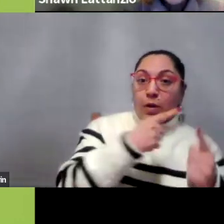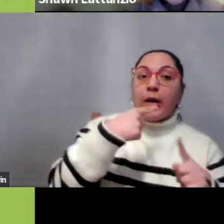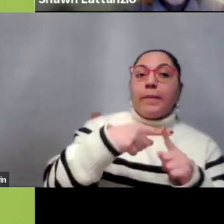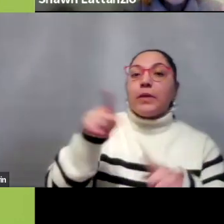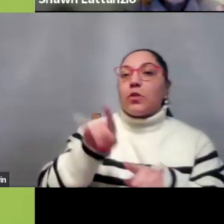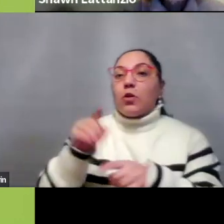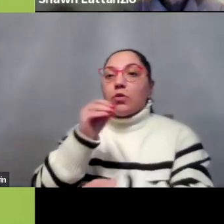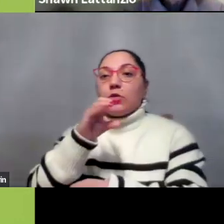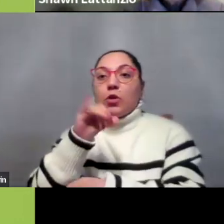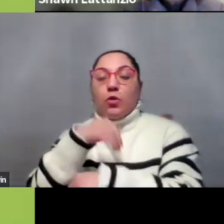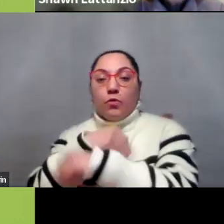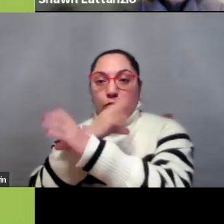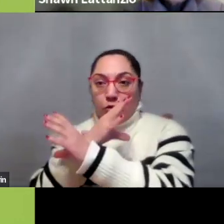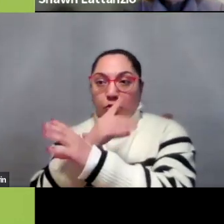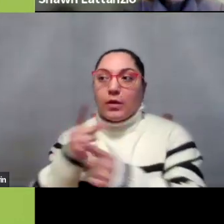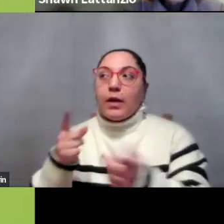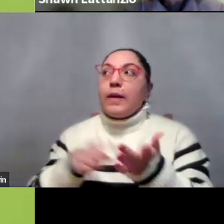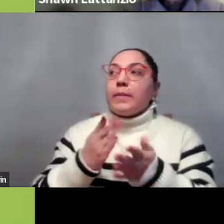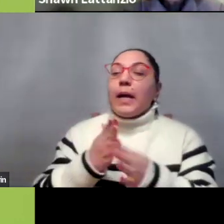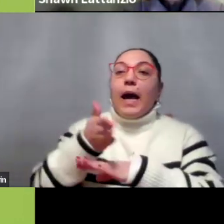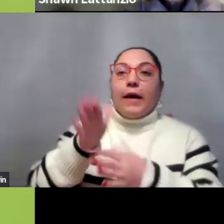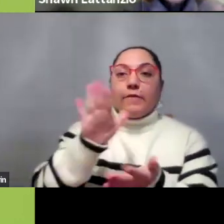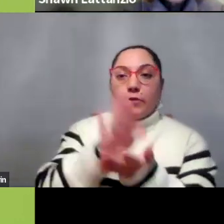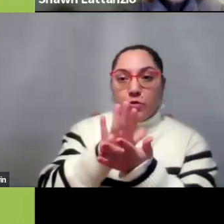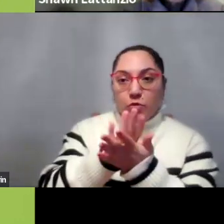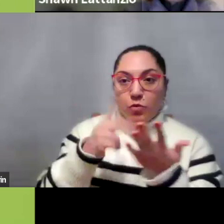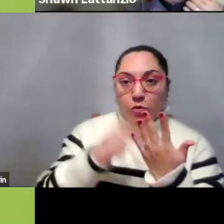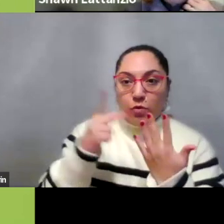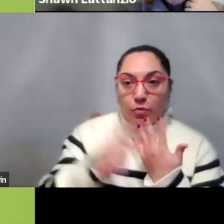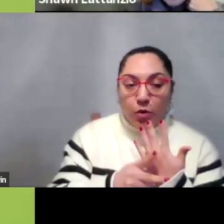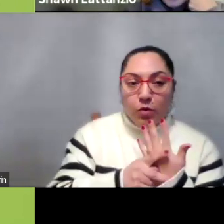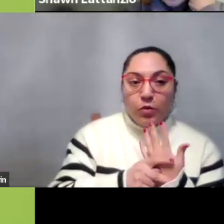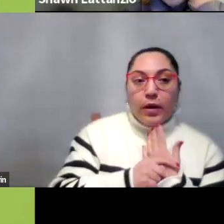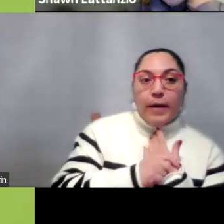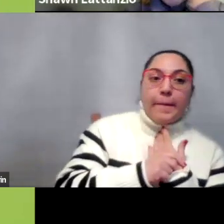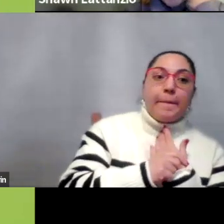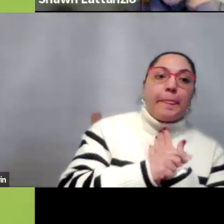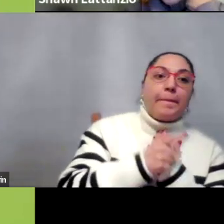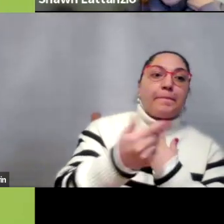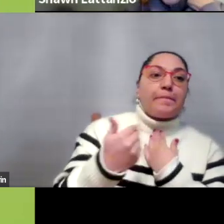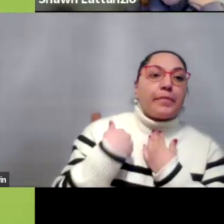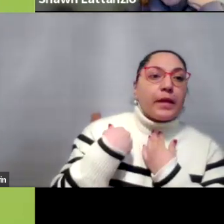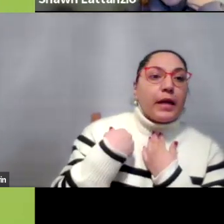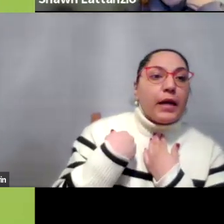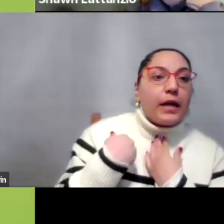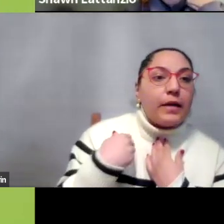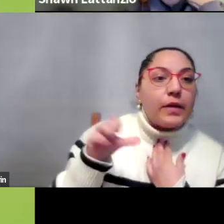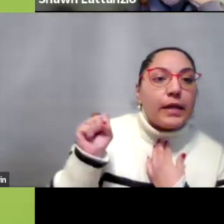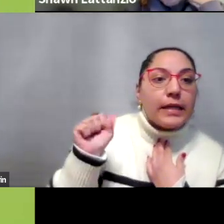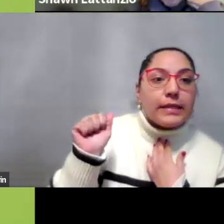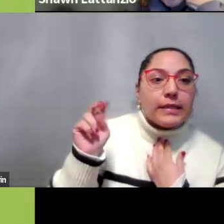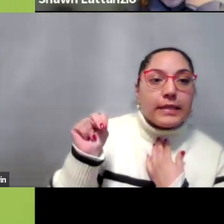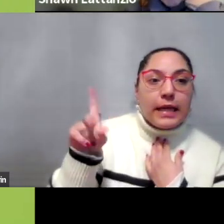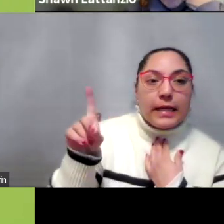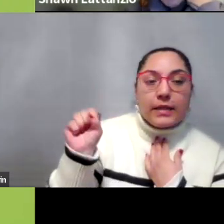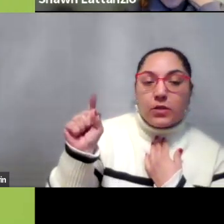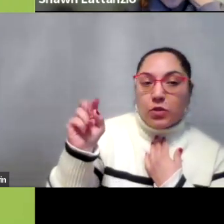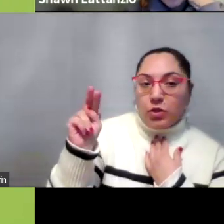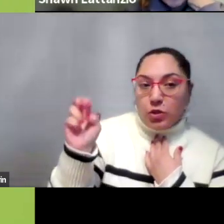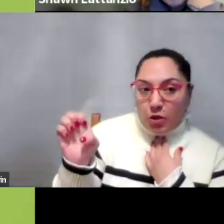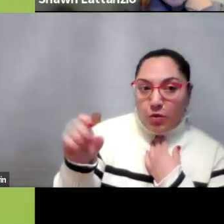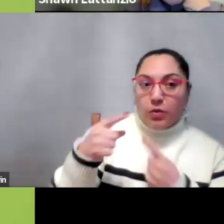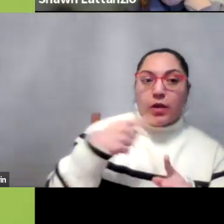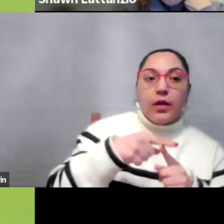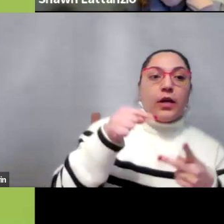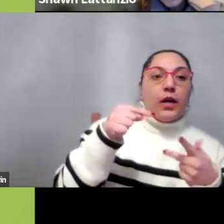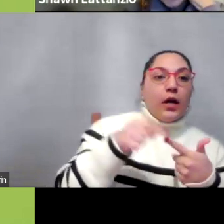them are after-school programs. Sandstone and Newport Academy and Embark and Congruent do take private